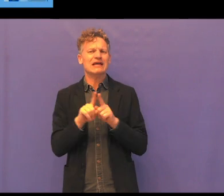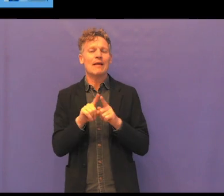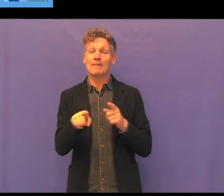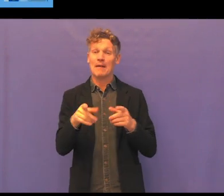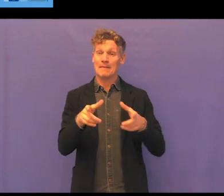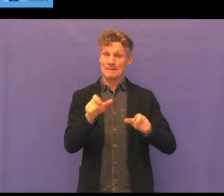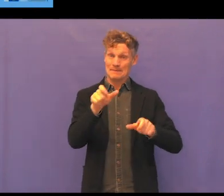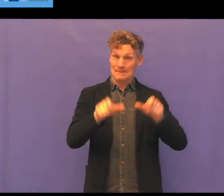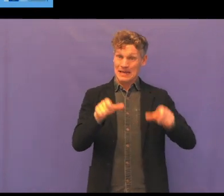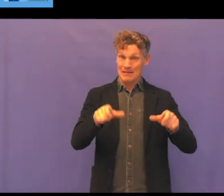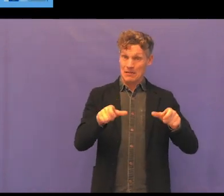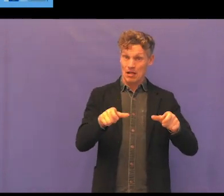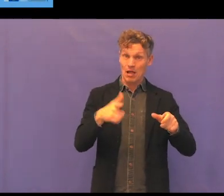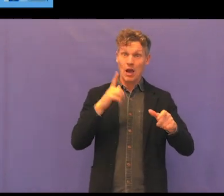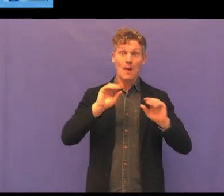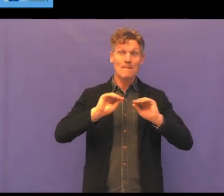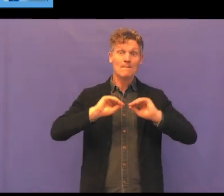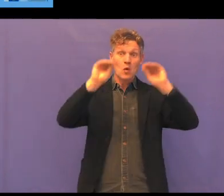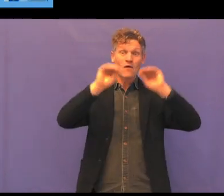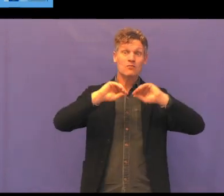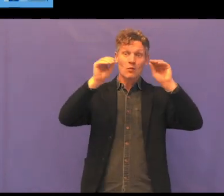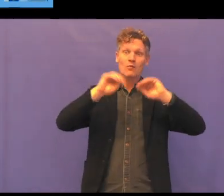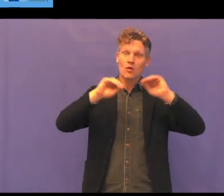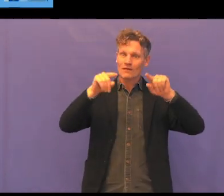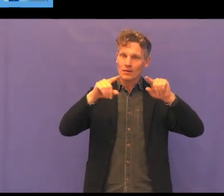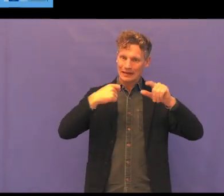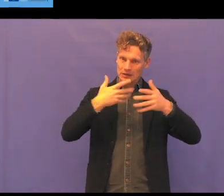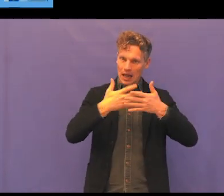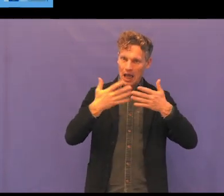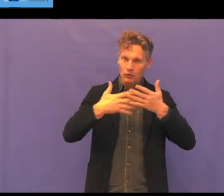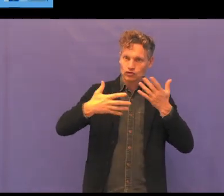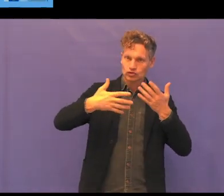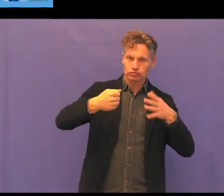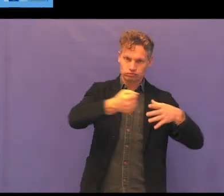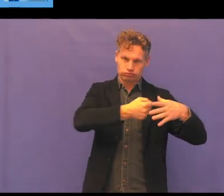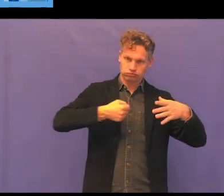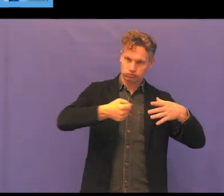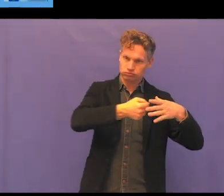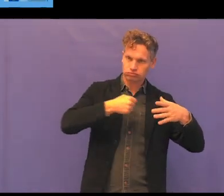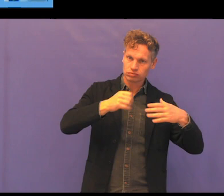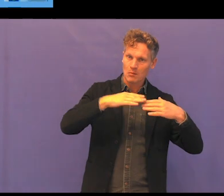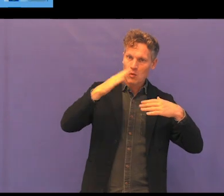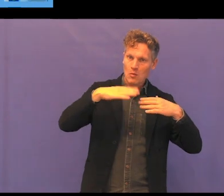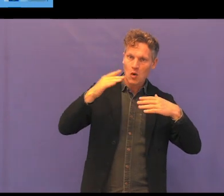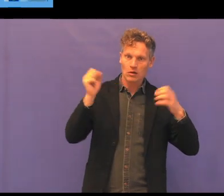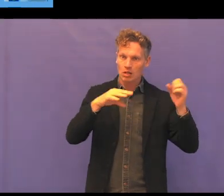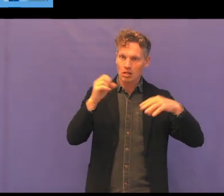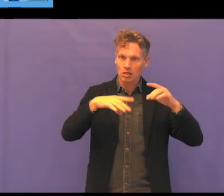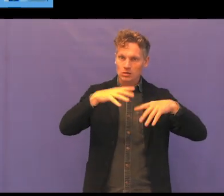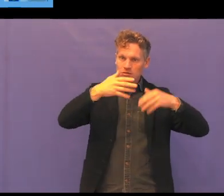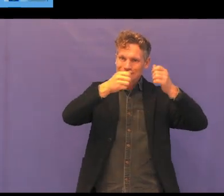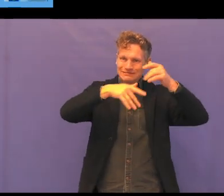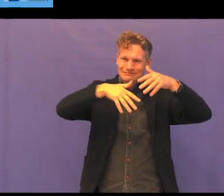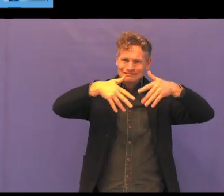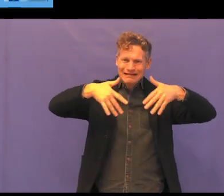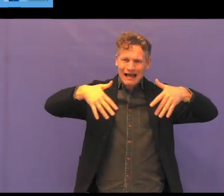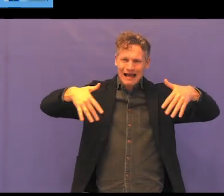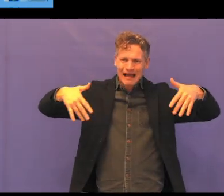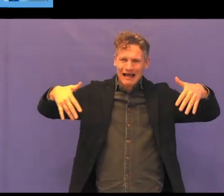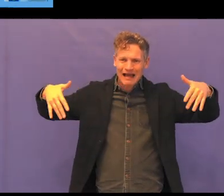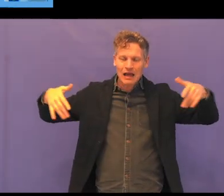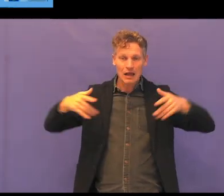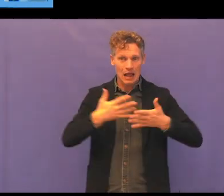language composition. In other words, can we, if you like, remain with the relatively